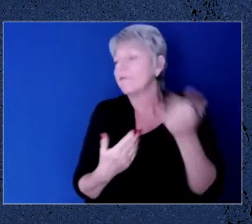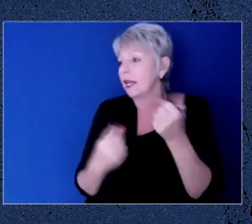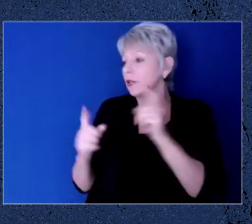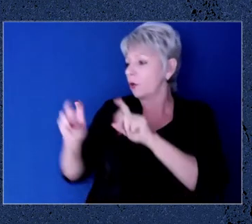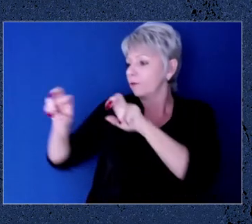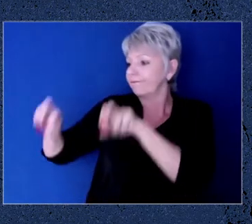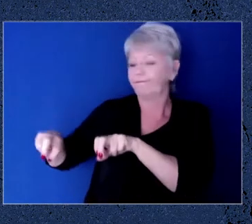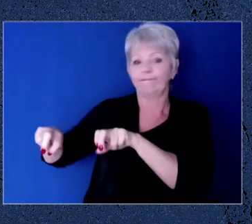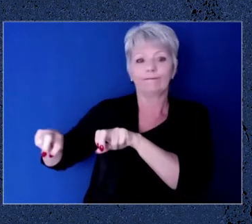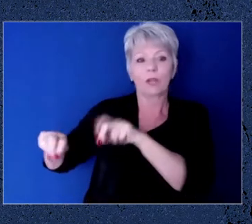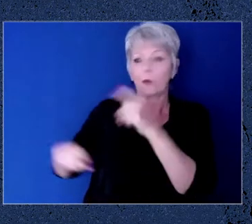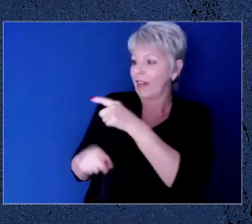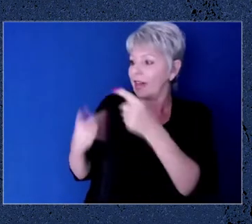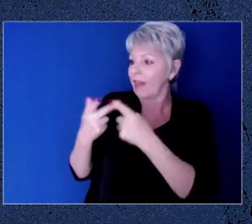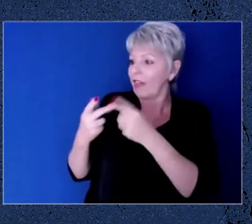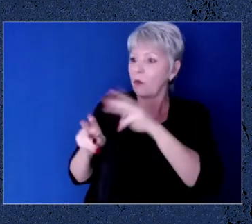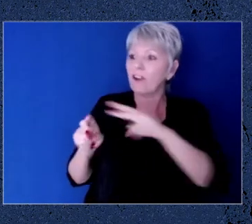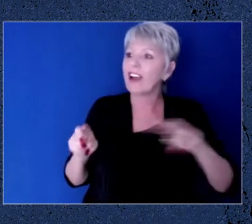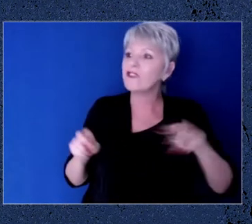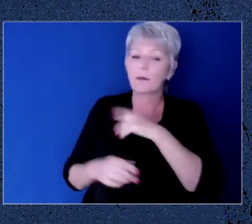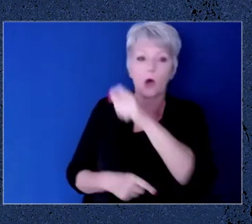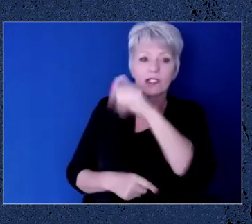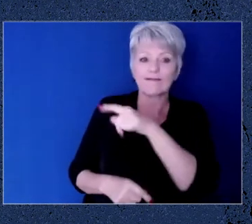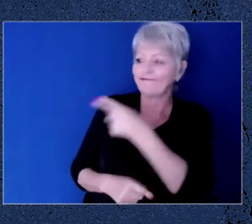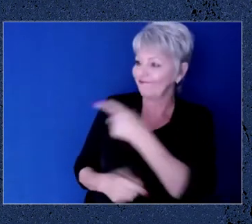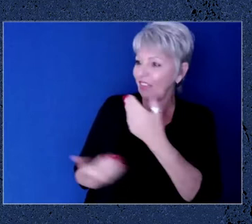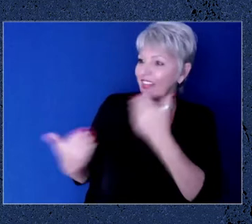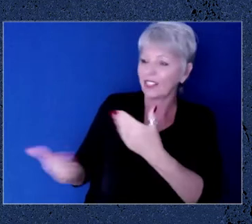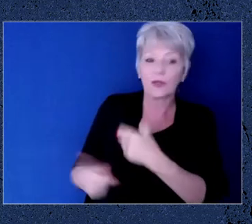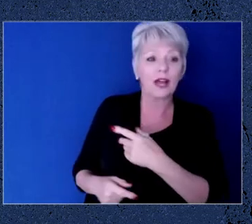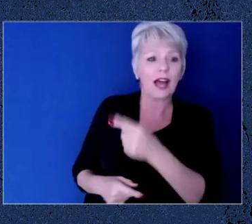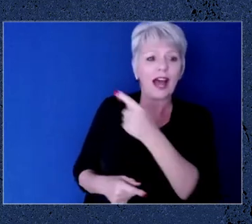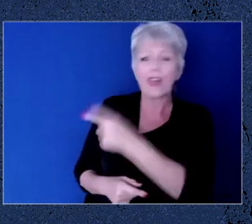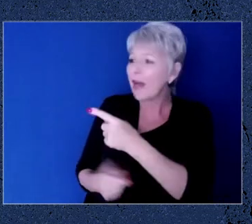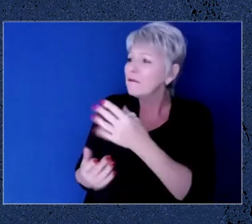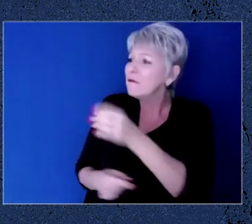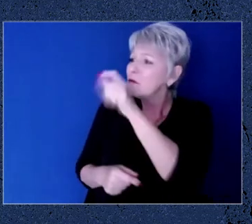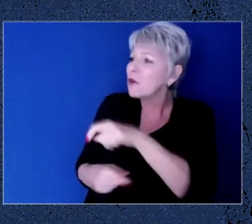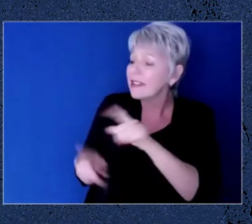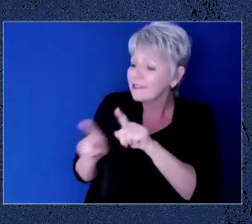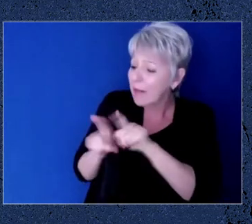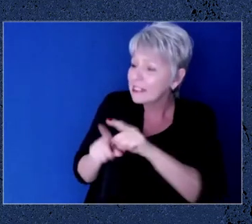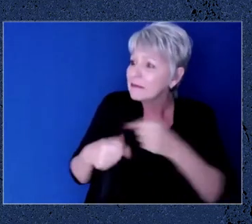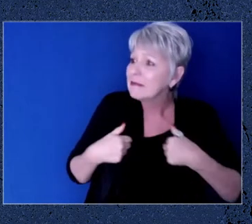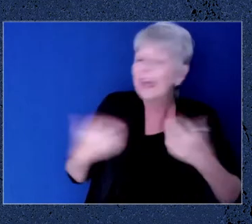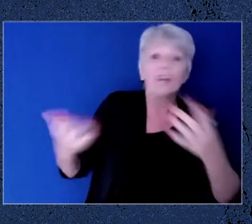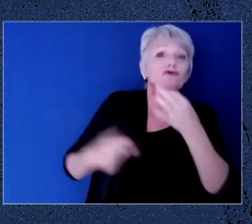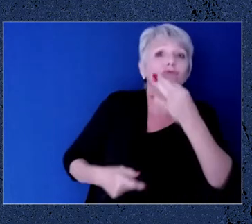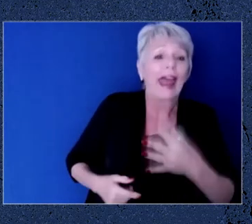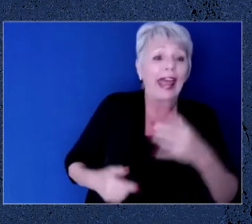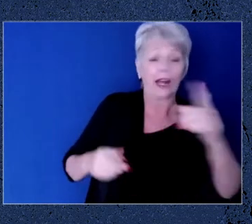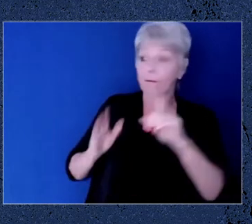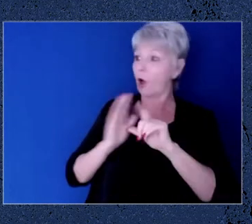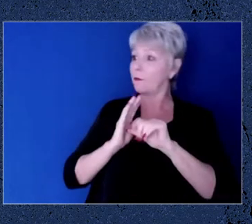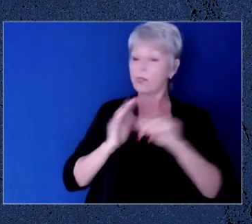Indigenous person who does science in an Indigenous way, but an actual Wiradjuri person. It is so rare. Like, I think this may be a moment that, like, I write in my